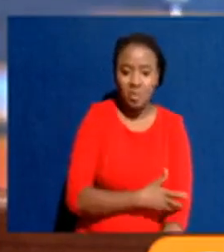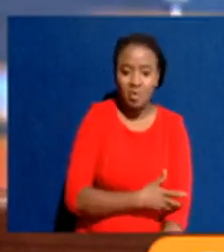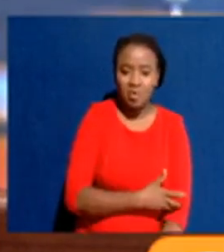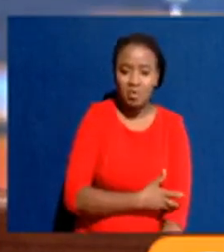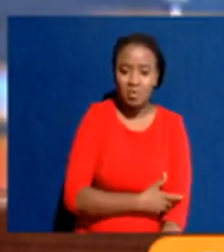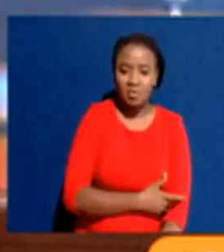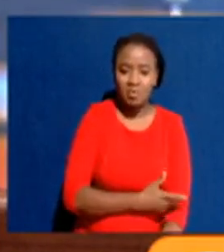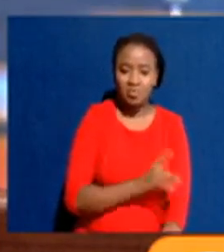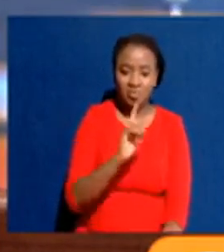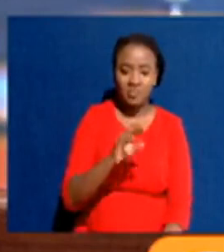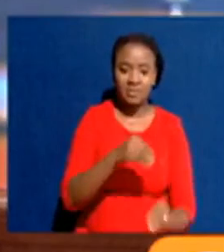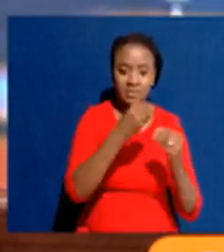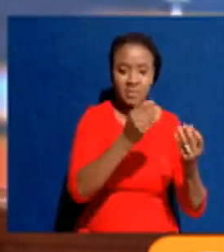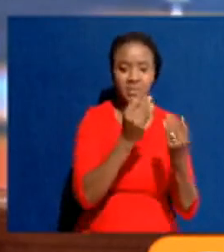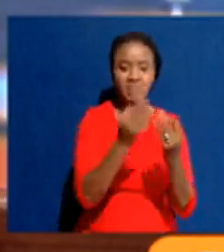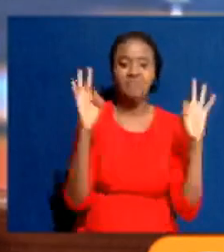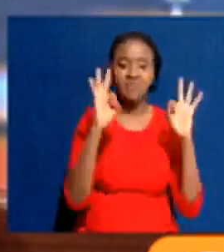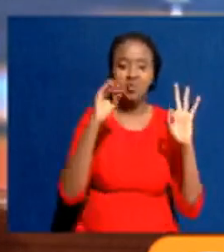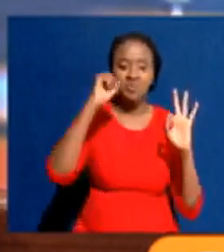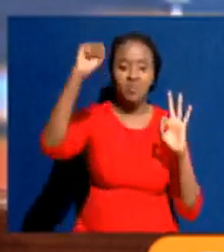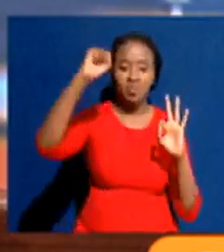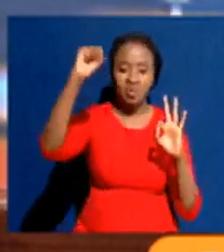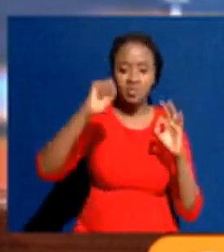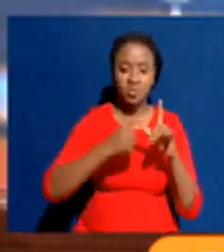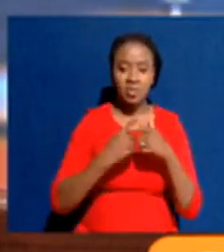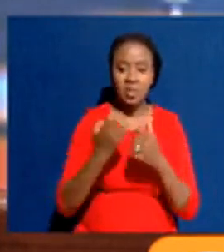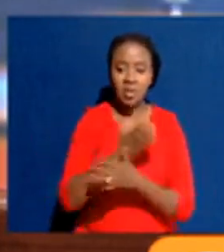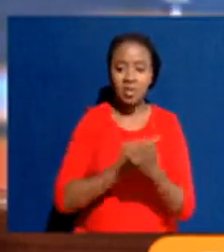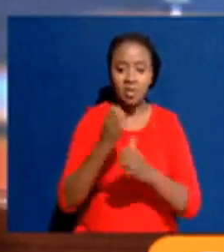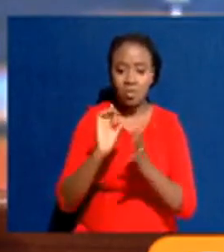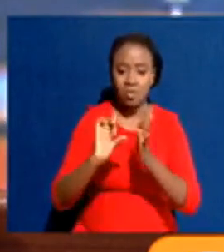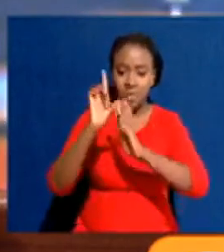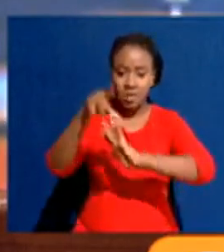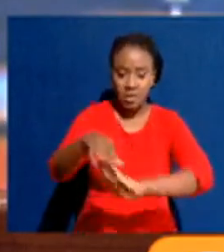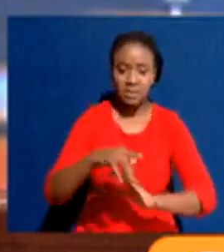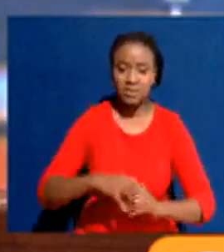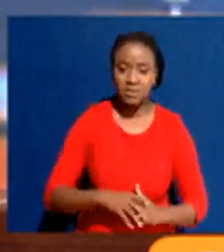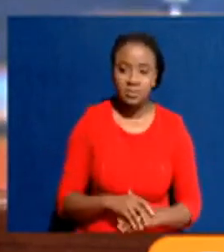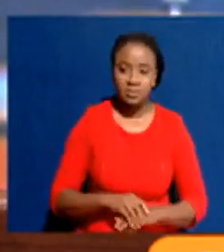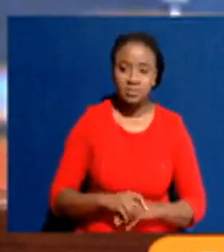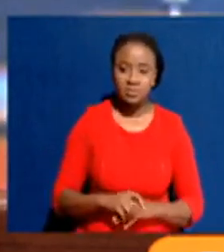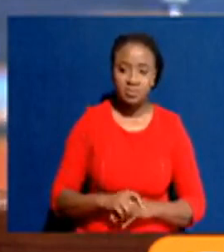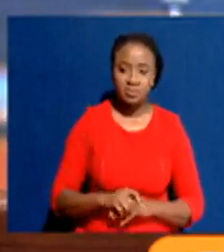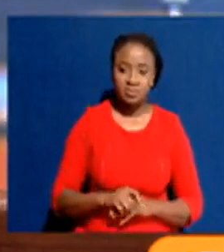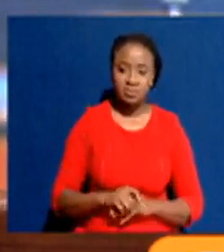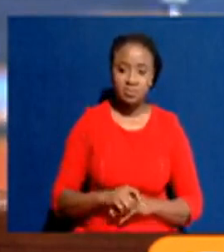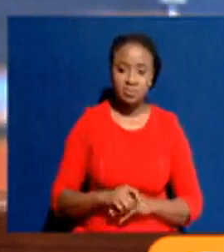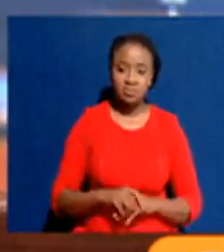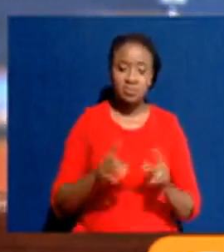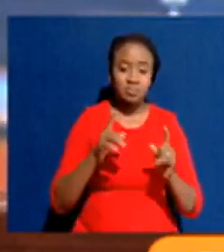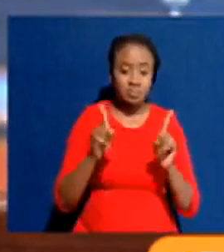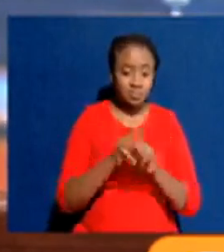the political freedom first, then economic will come later. But Jeff, we are still